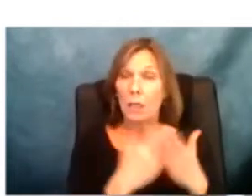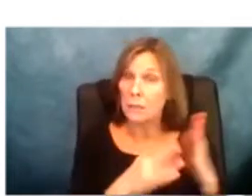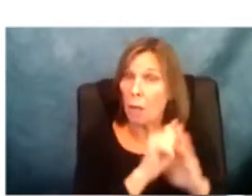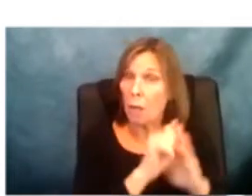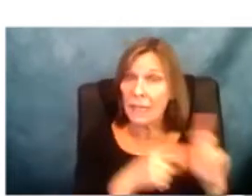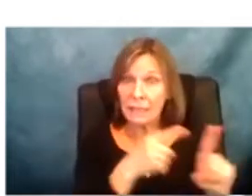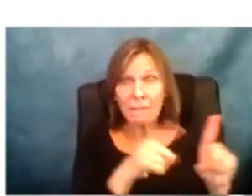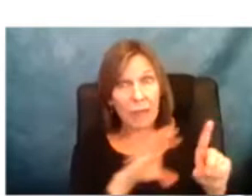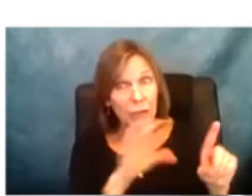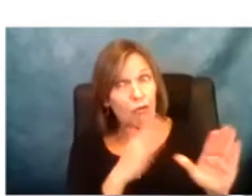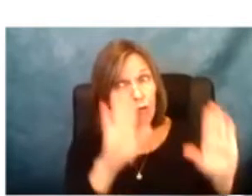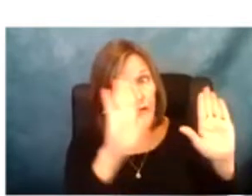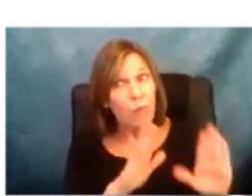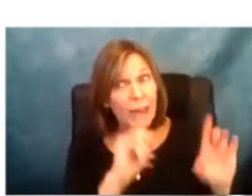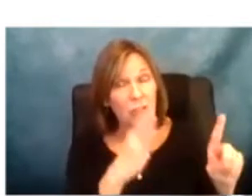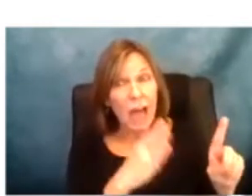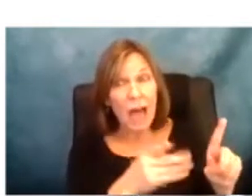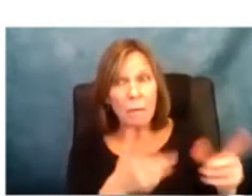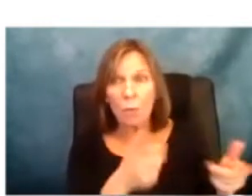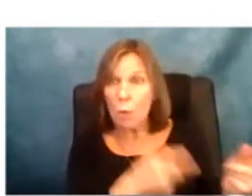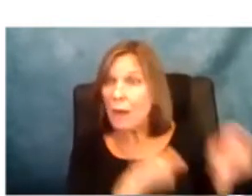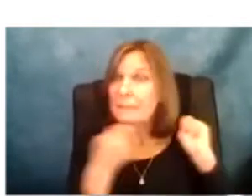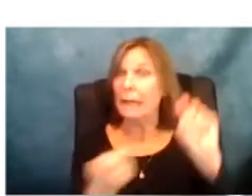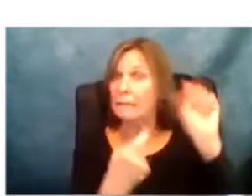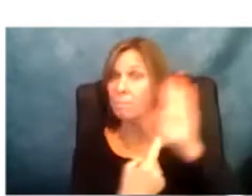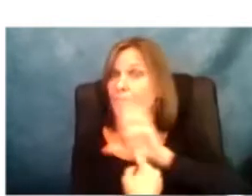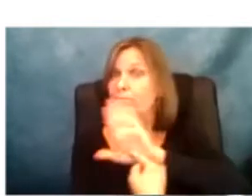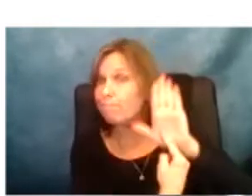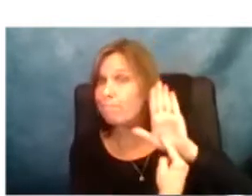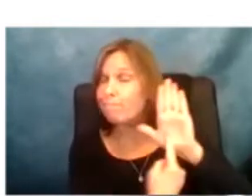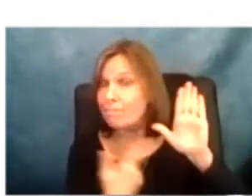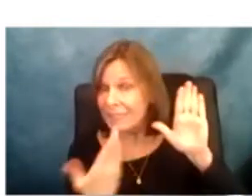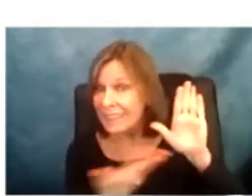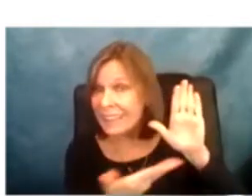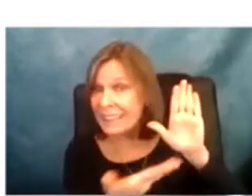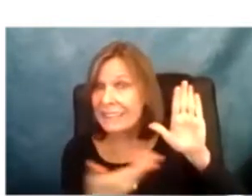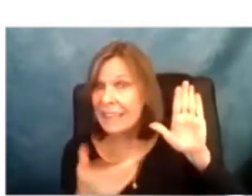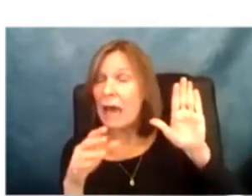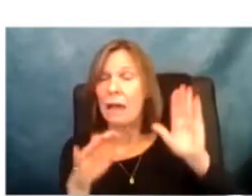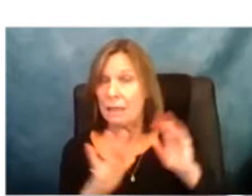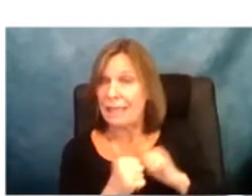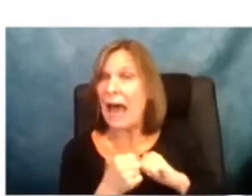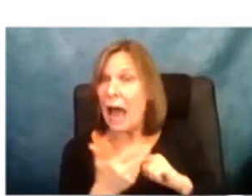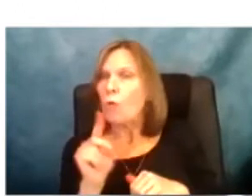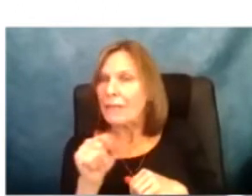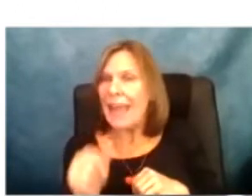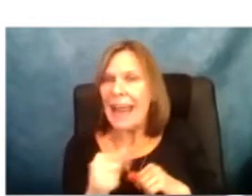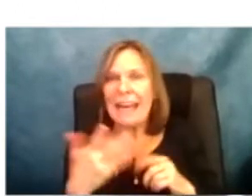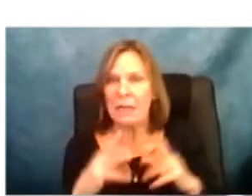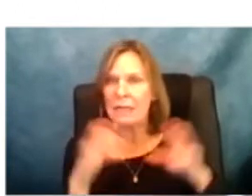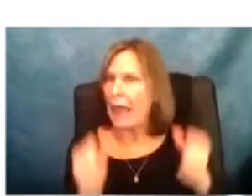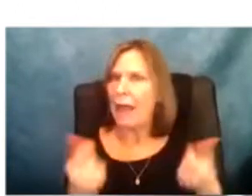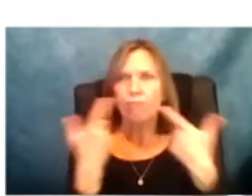want to really lift up, and that have really shown how data can make a difference.